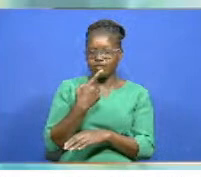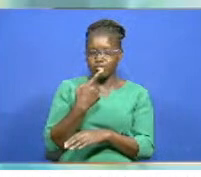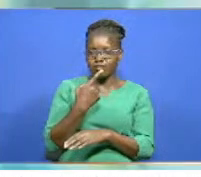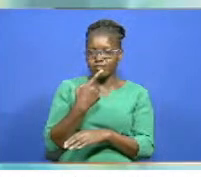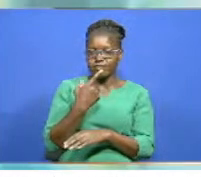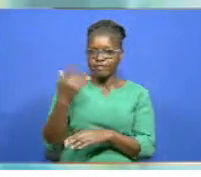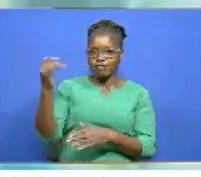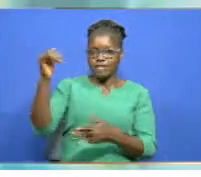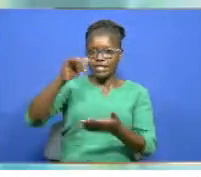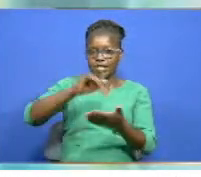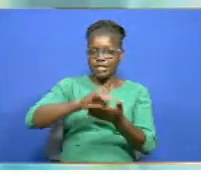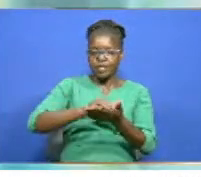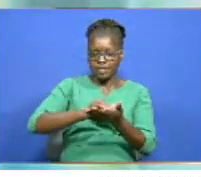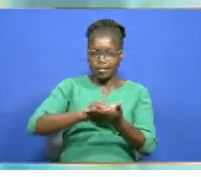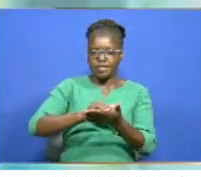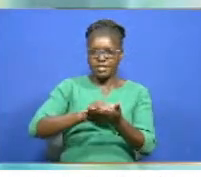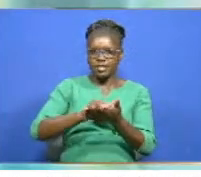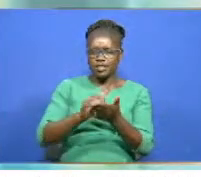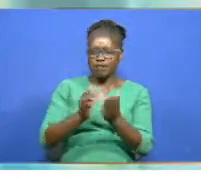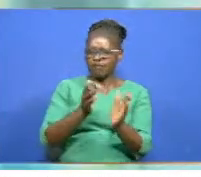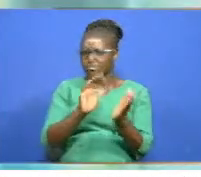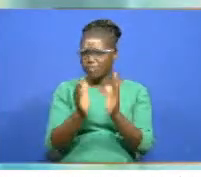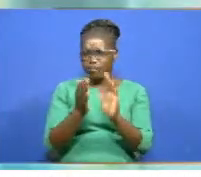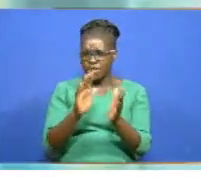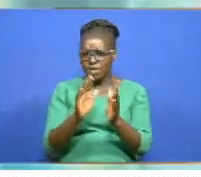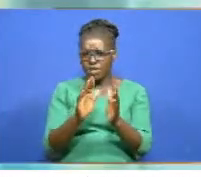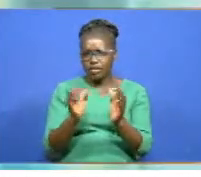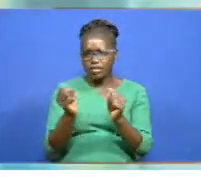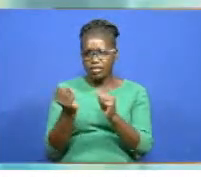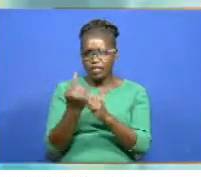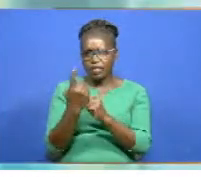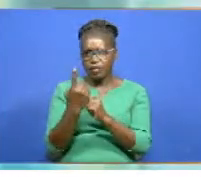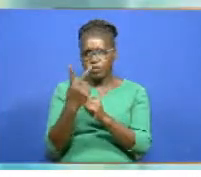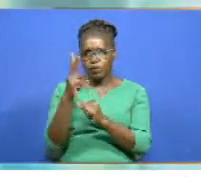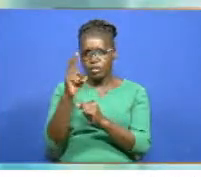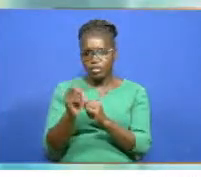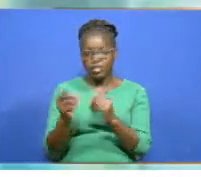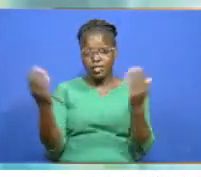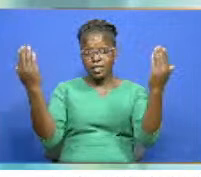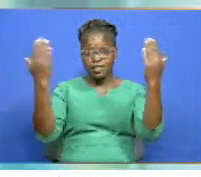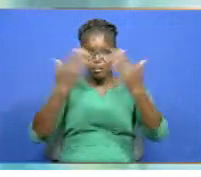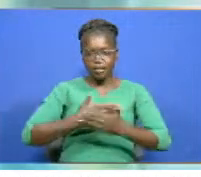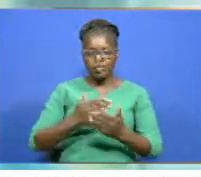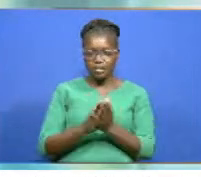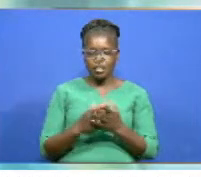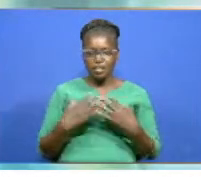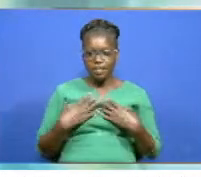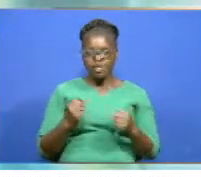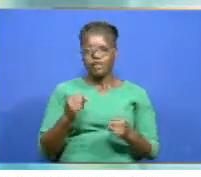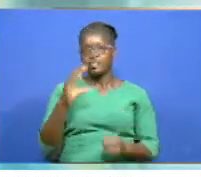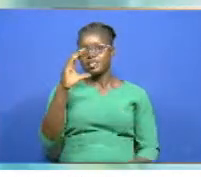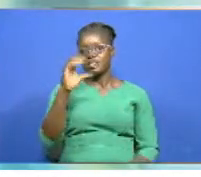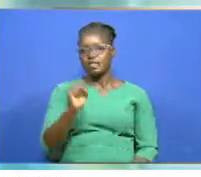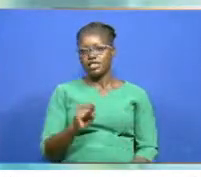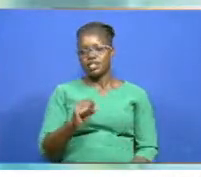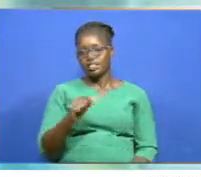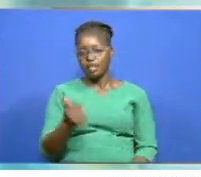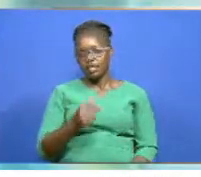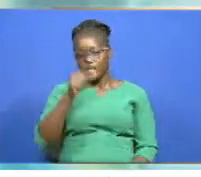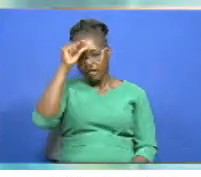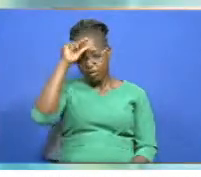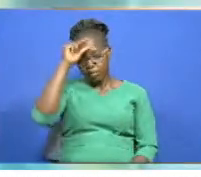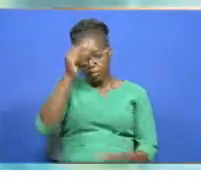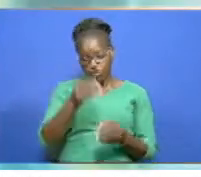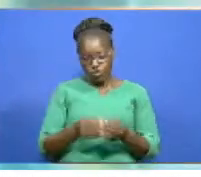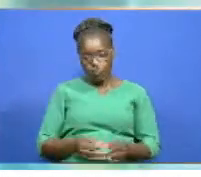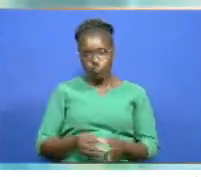in the country at about 11:20 there last night. And of course, health CS and other government officials were